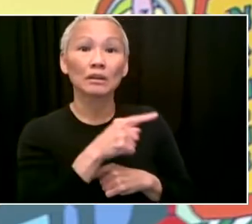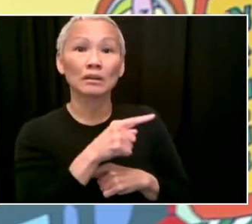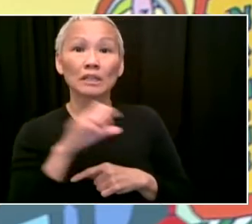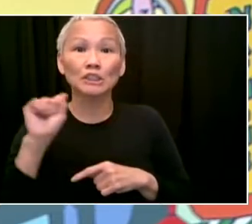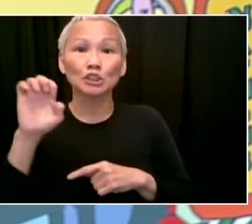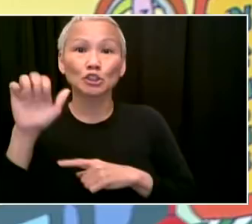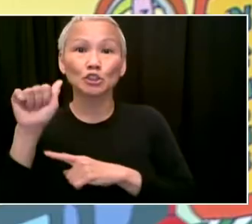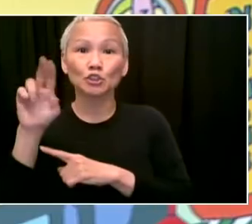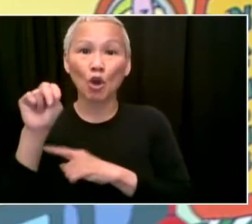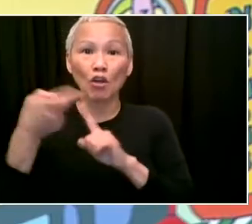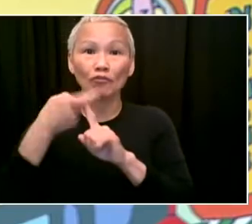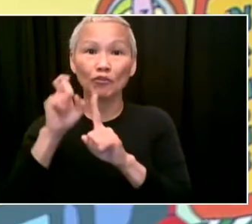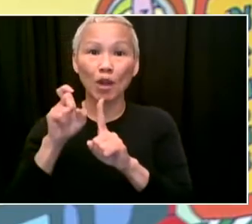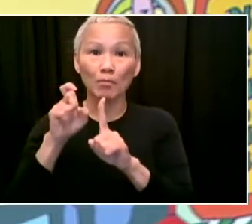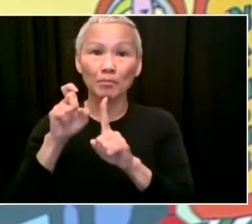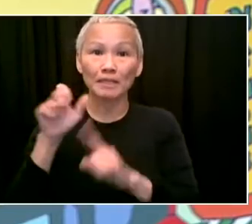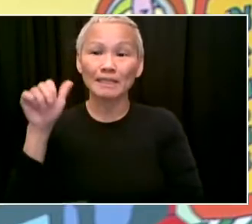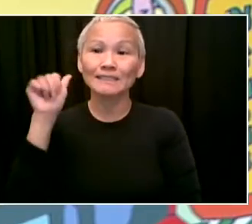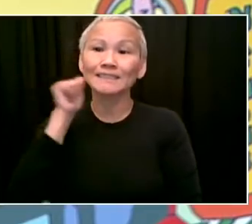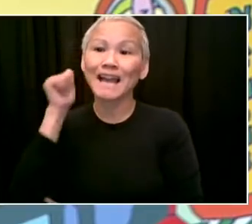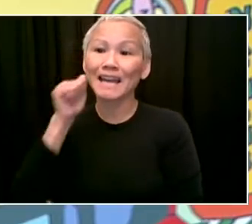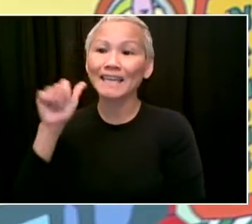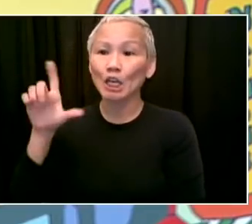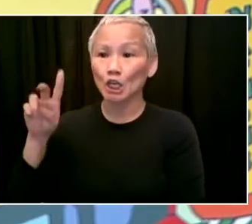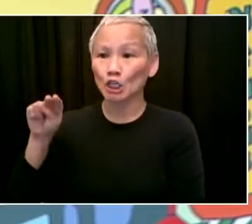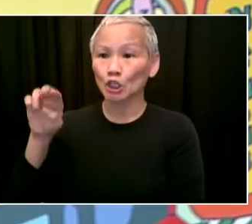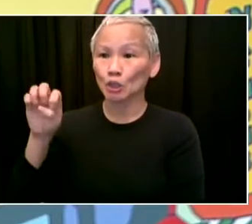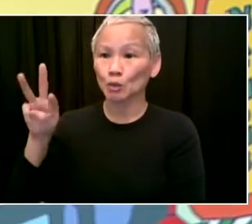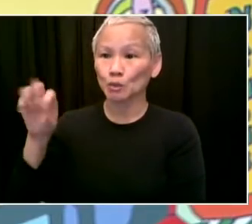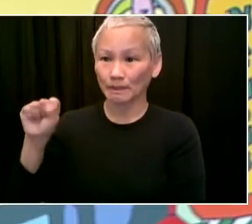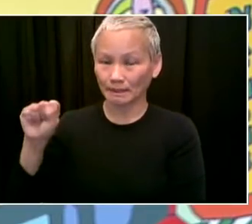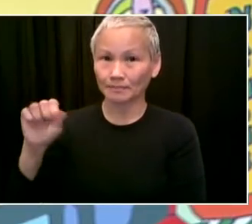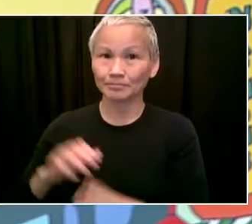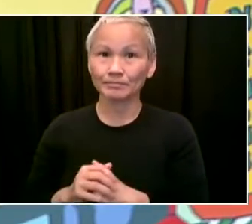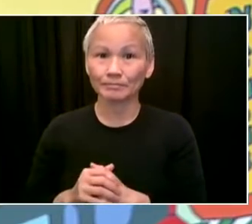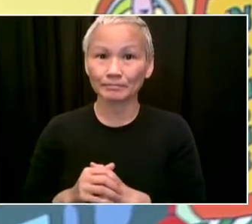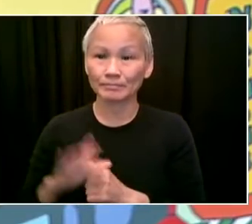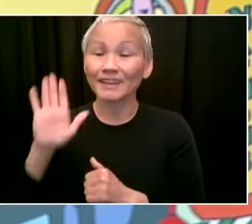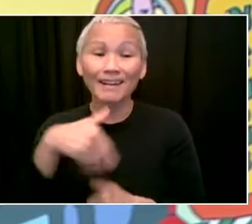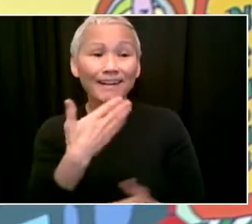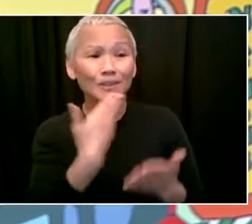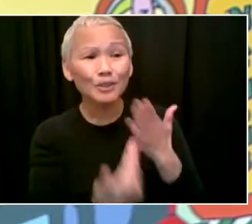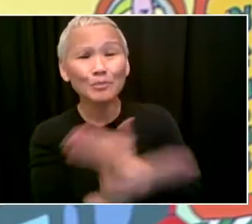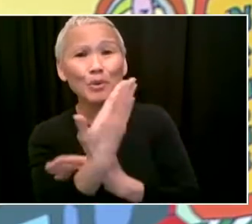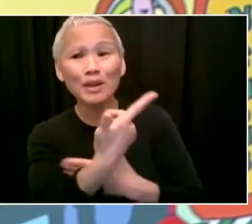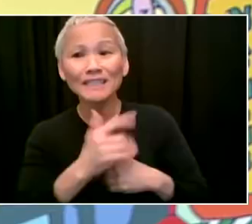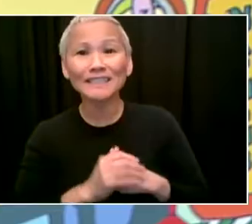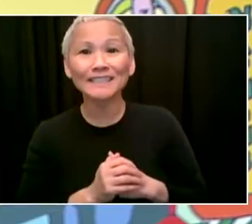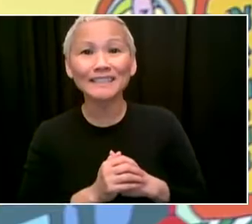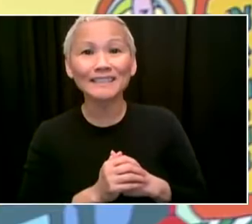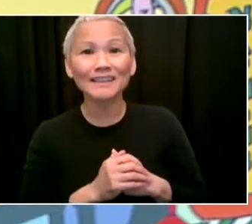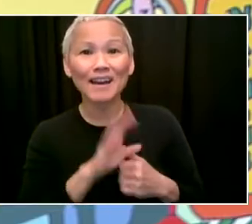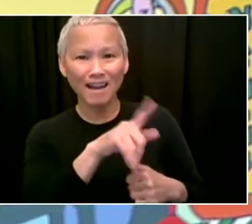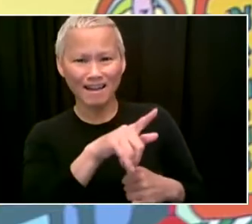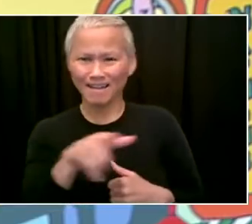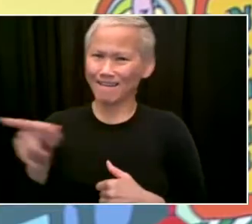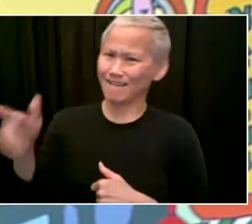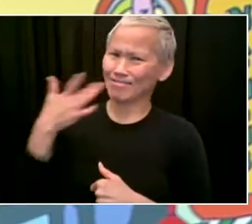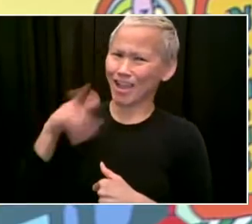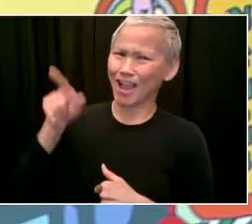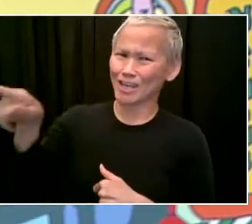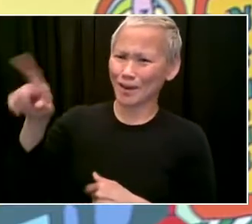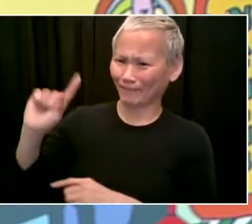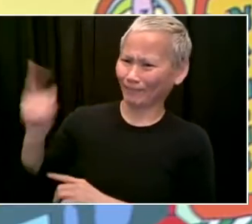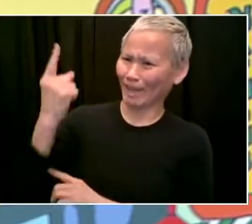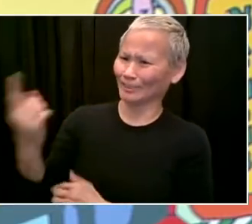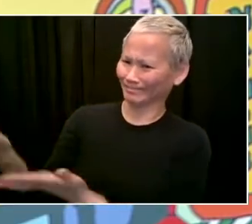you? Good, Shant. You have the coveted leadoff space today. I know. I will try to live up to this great honor. Still